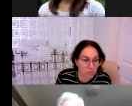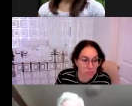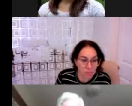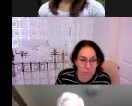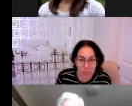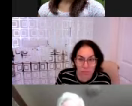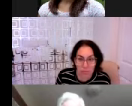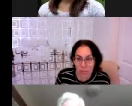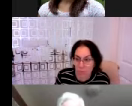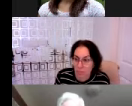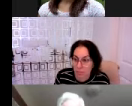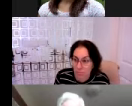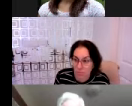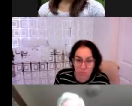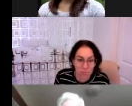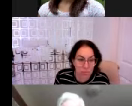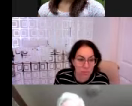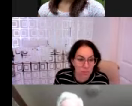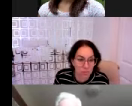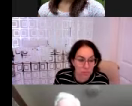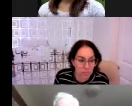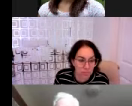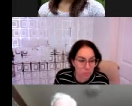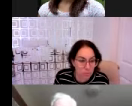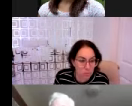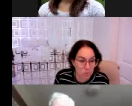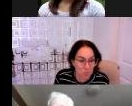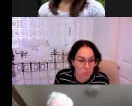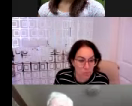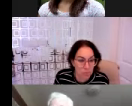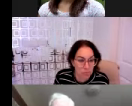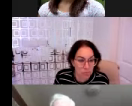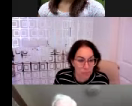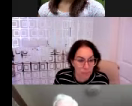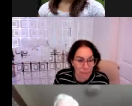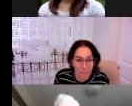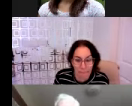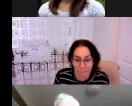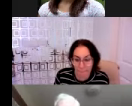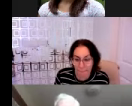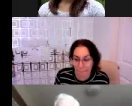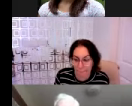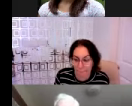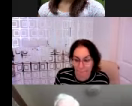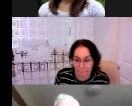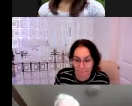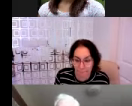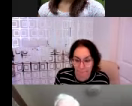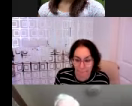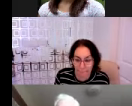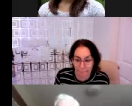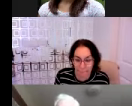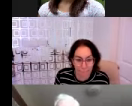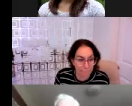rapid time scale and in synchrony with reading improvements. What we can infer from this is that white matter constitutes a